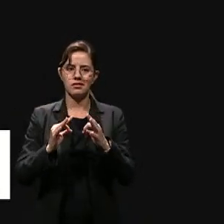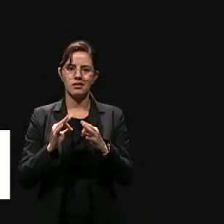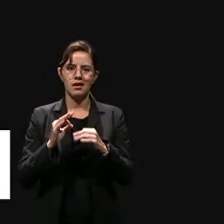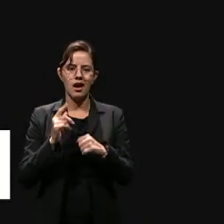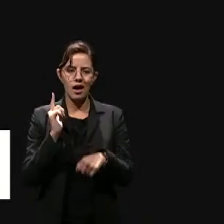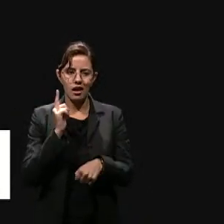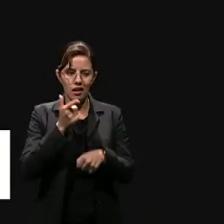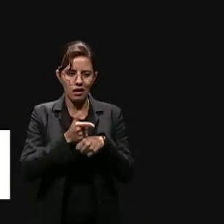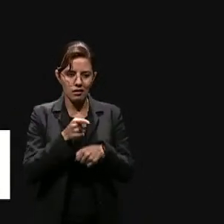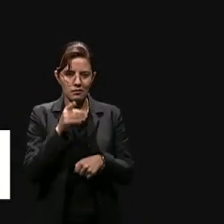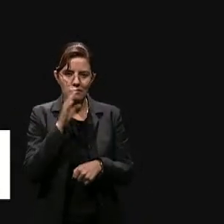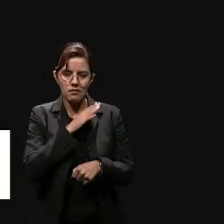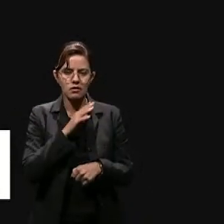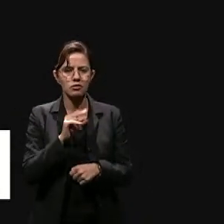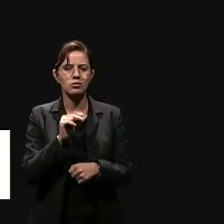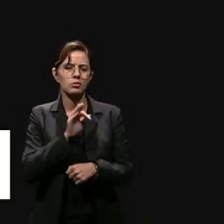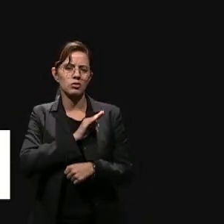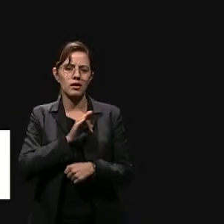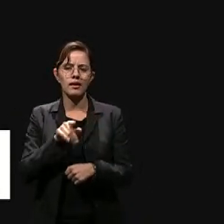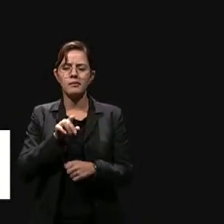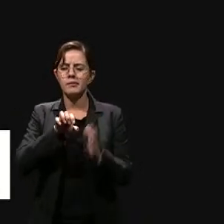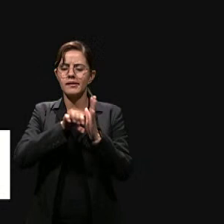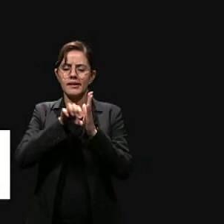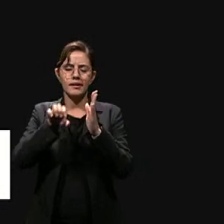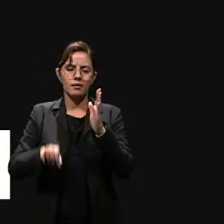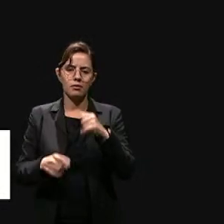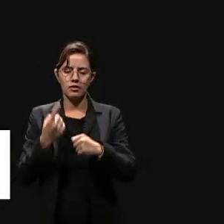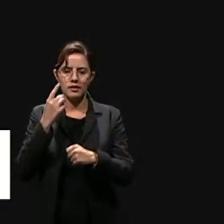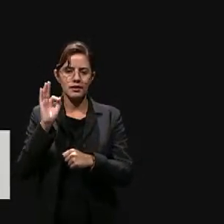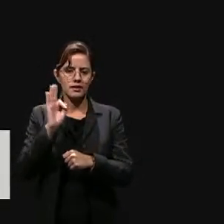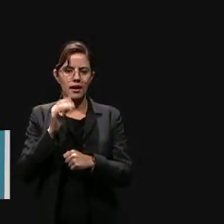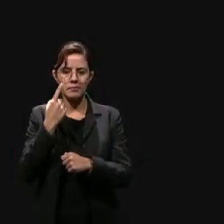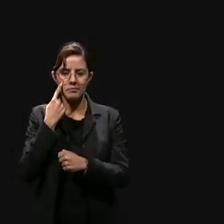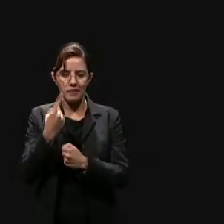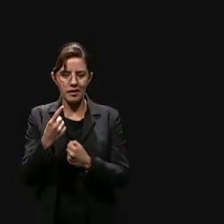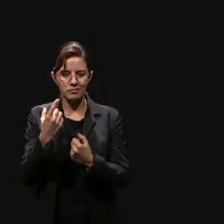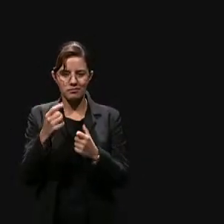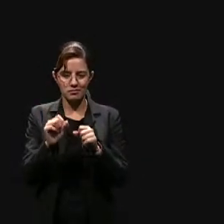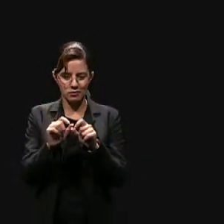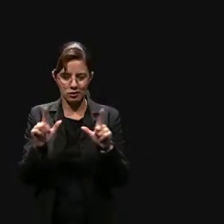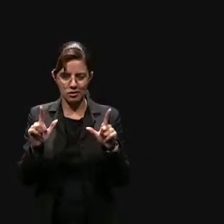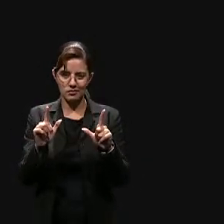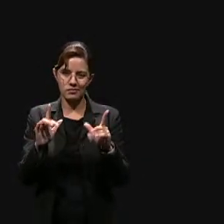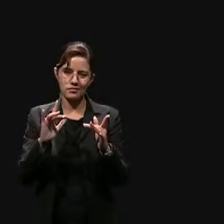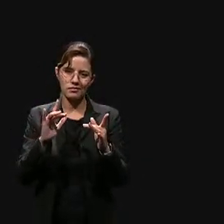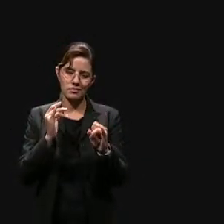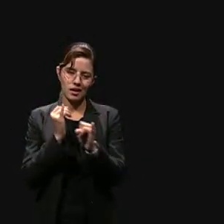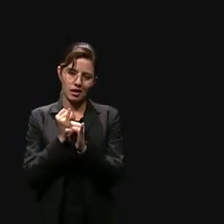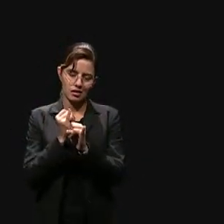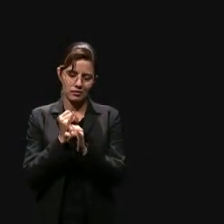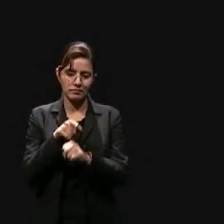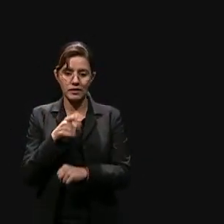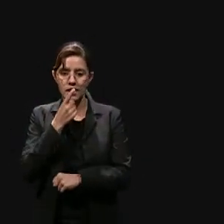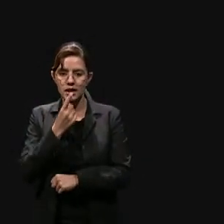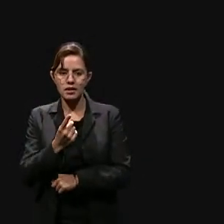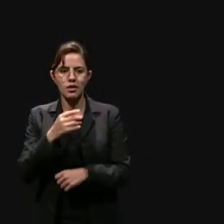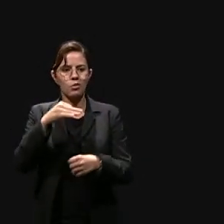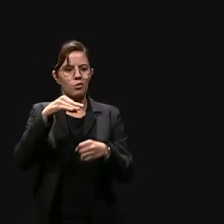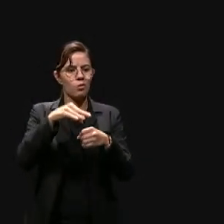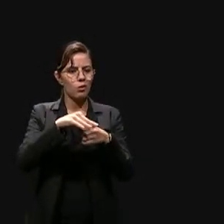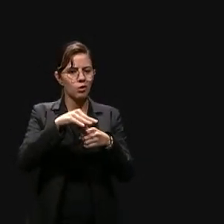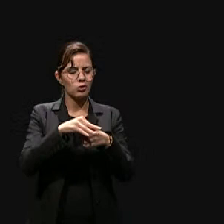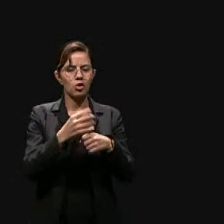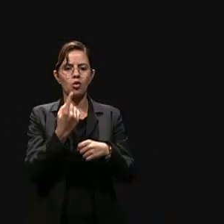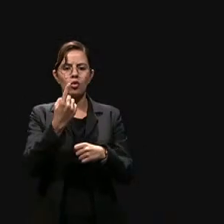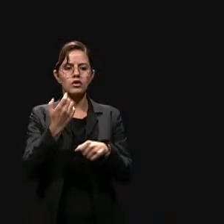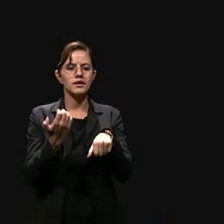that's claiming for votes being switched on voting equipment in one state, to be able to say they don't even use that kind of